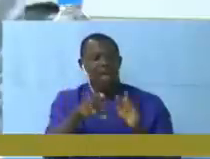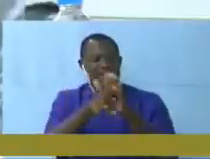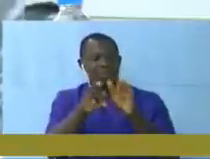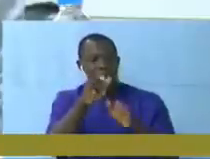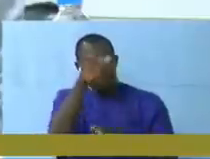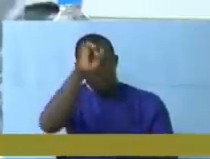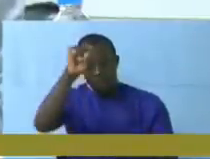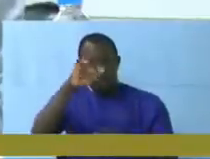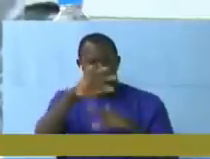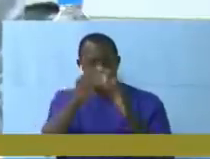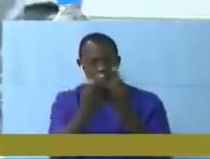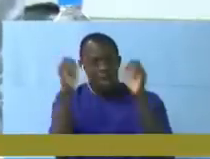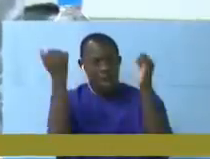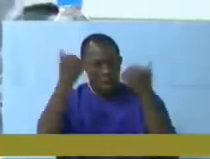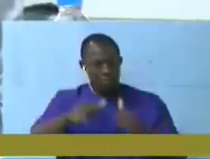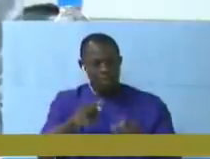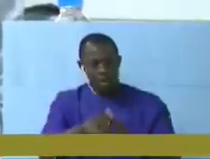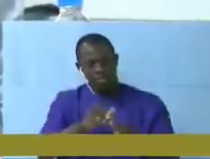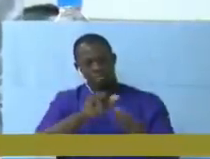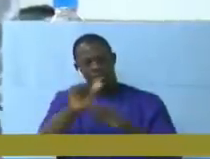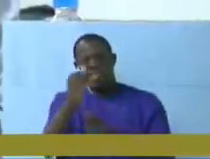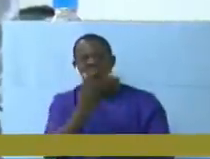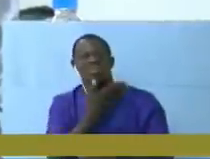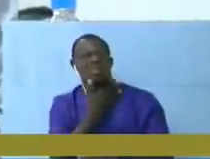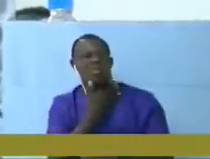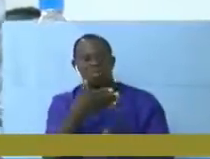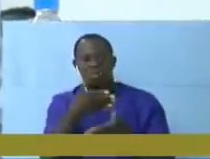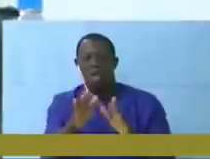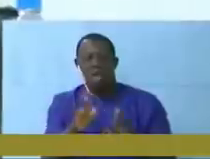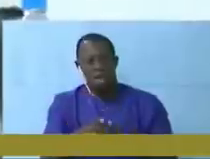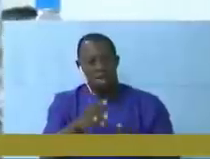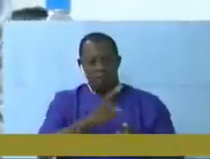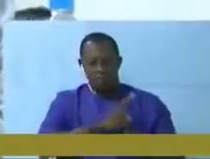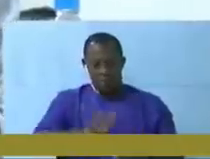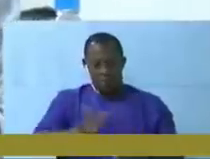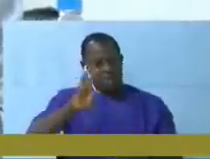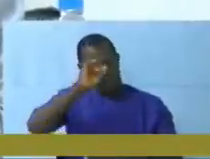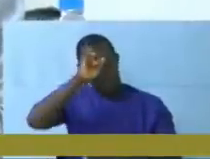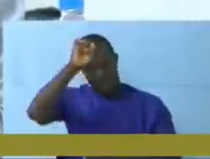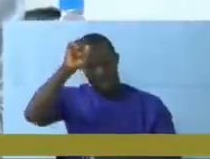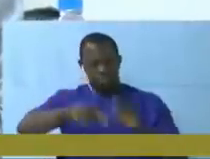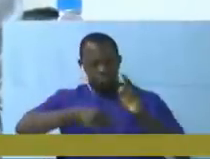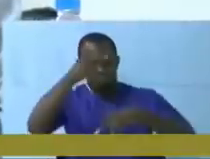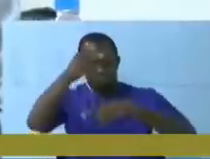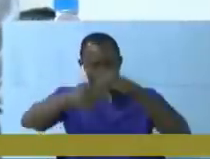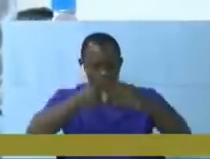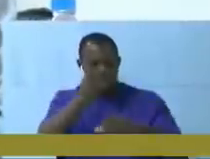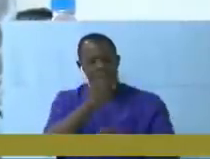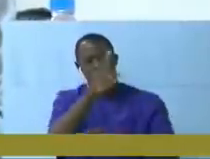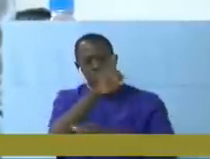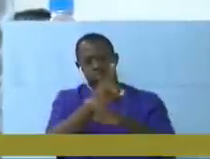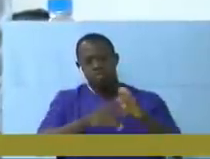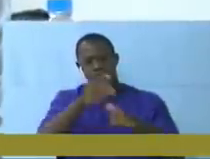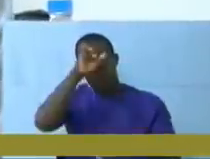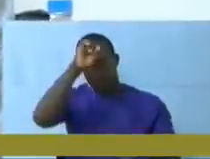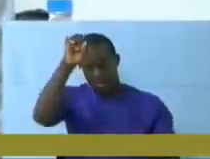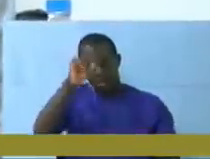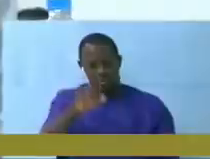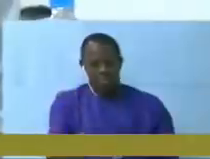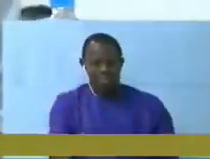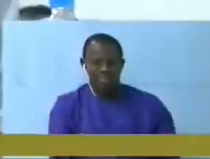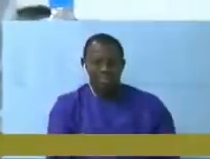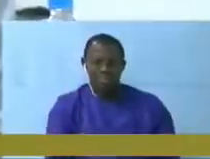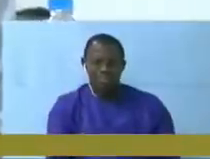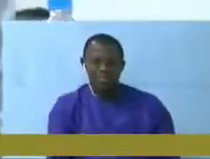gestu rek tan ku ko neex rek ne ko outuma bu ko fe rek nga xamne ni mom ak ki nga xamne moko topon dañ len sanni al ndor. And of